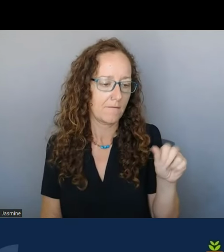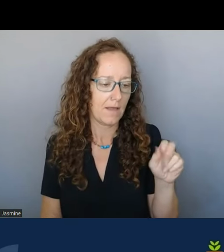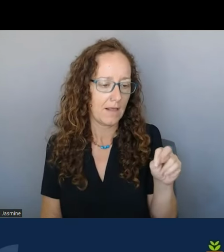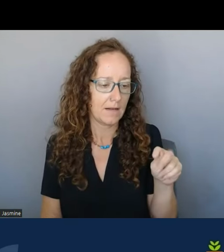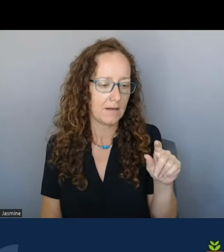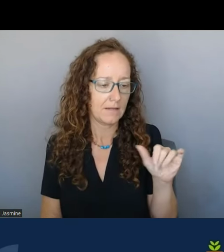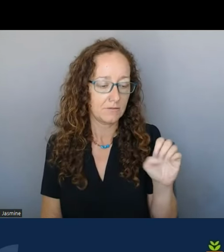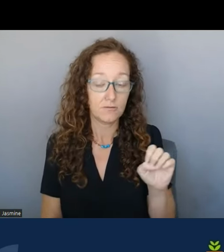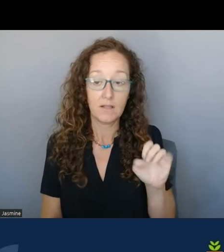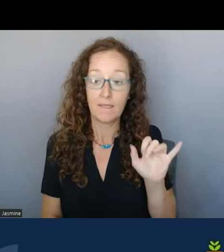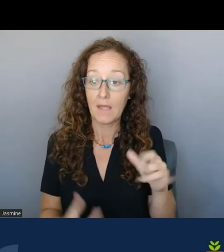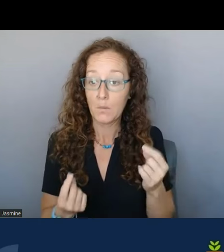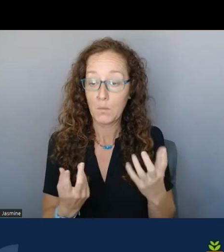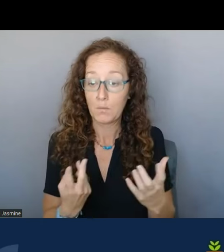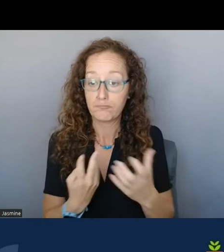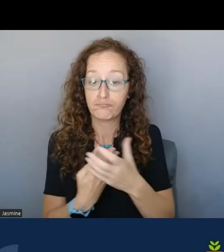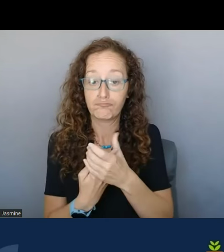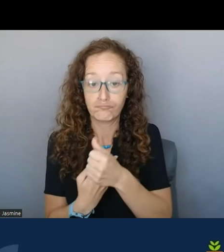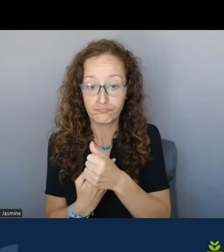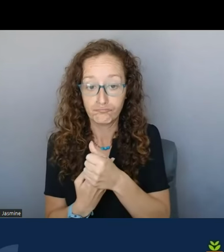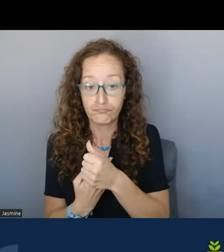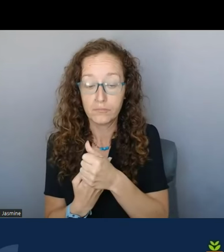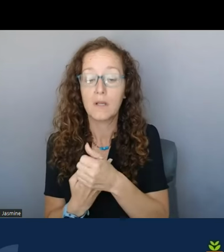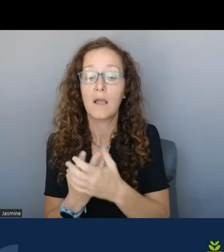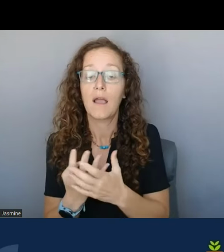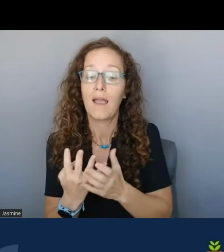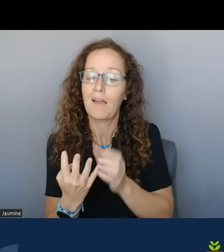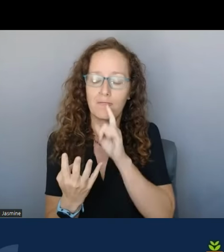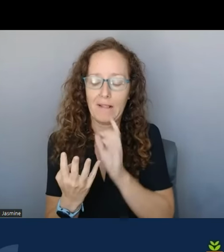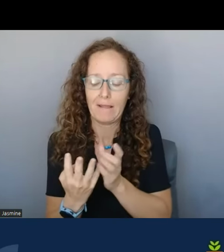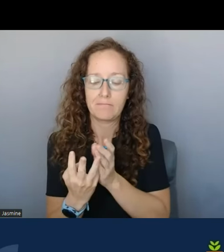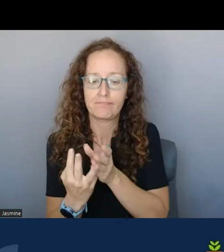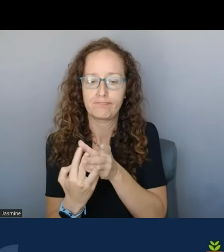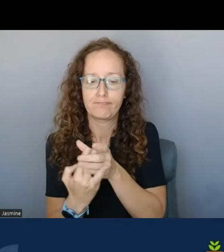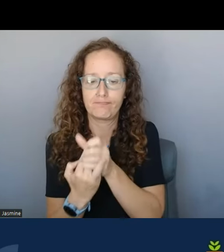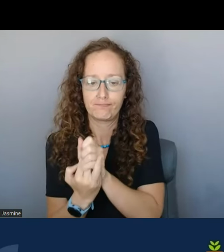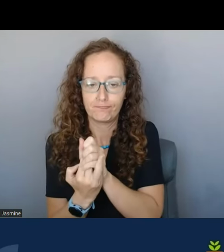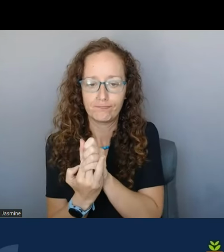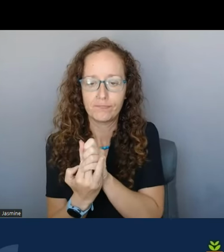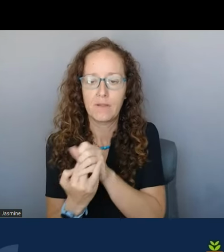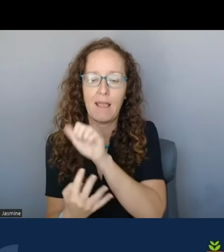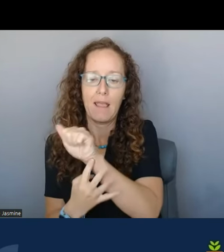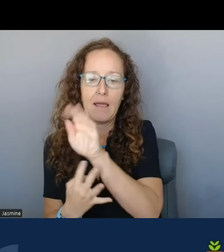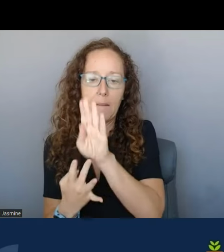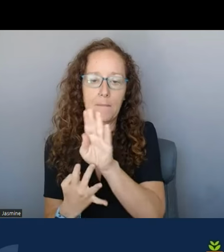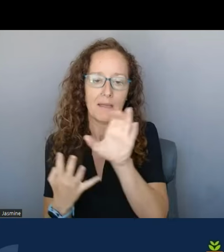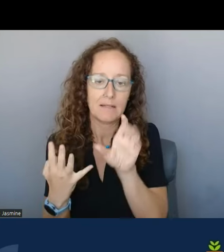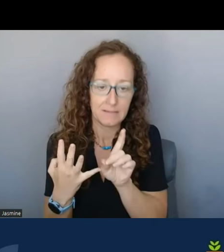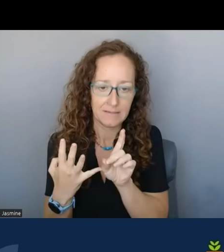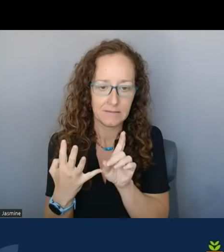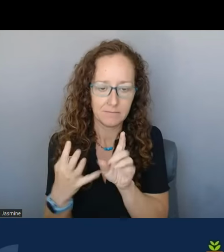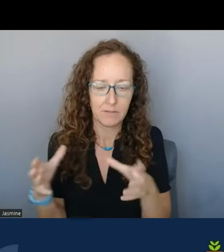B, and in most cases, your Part D. So it's essentially a bundled plan or an all-in-one